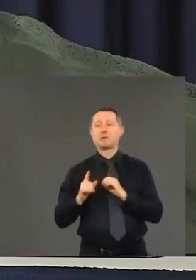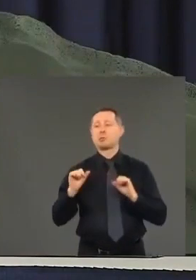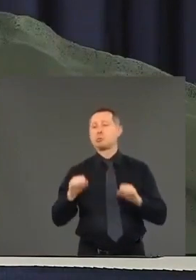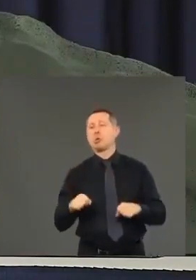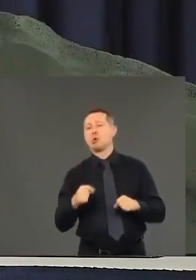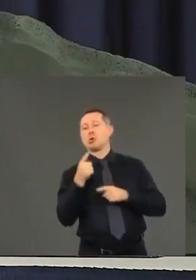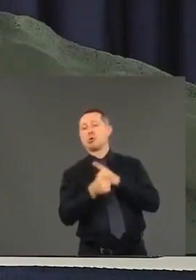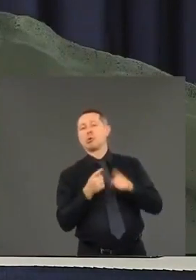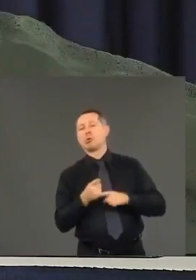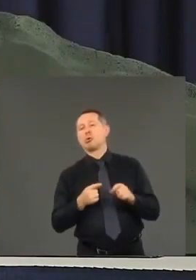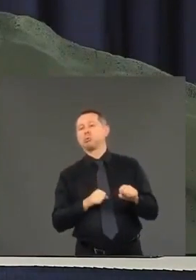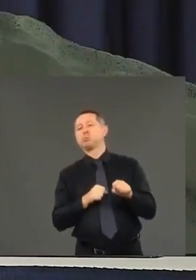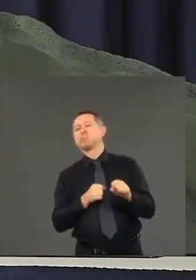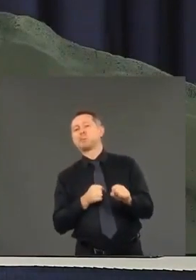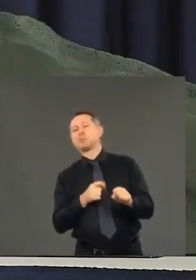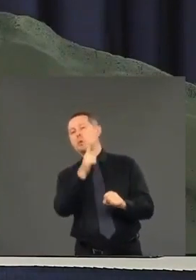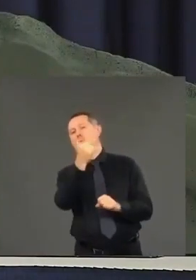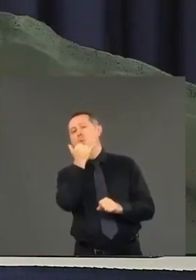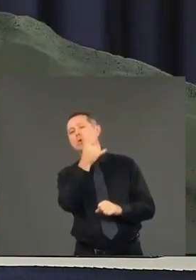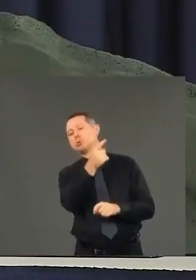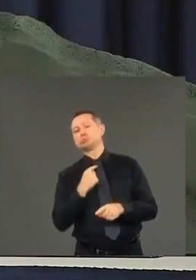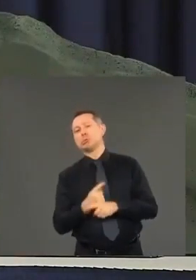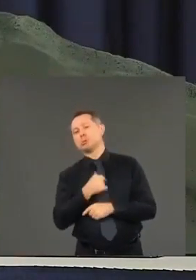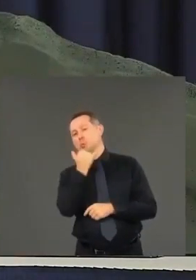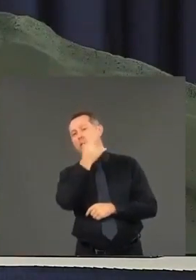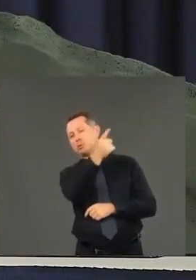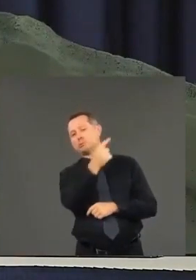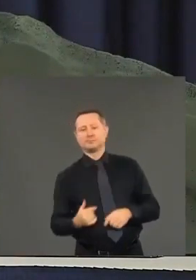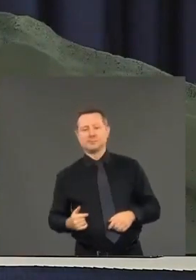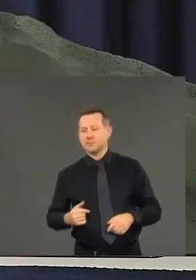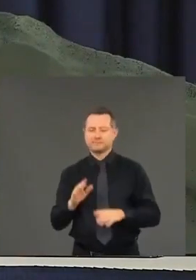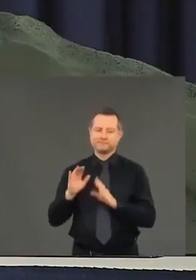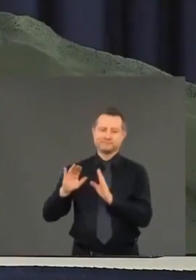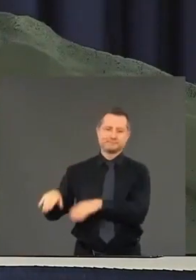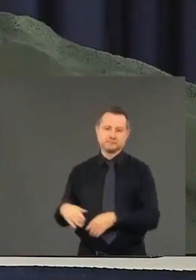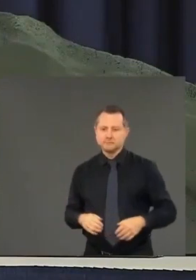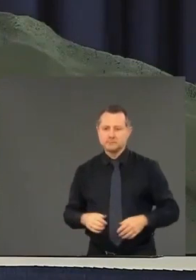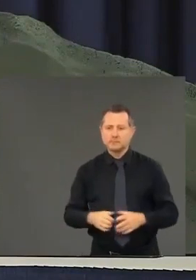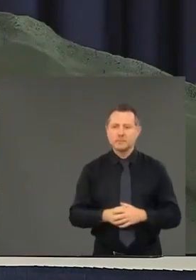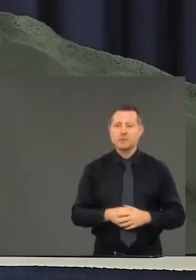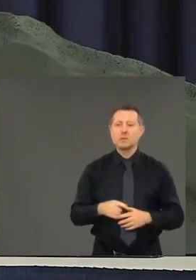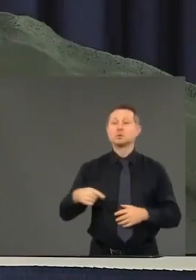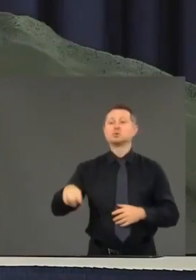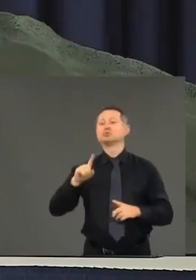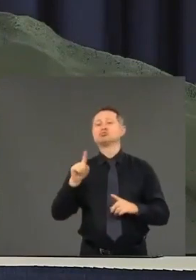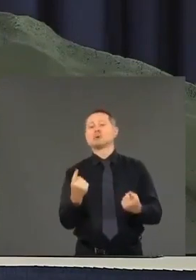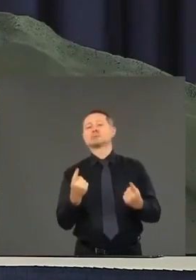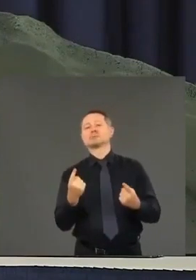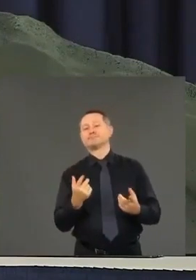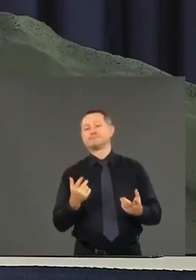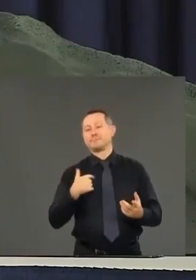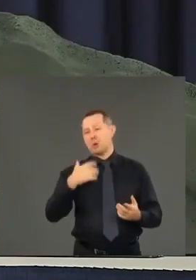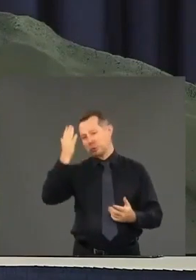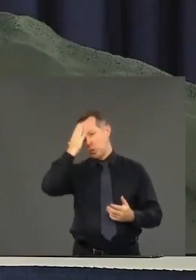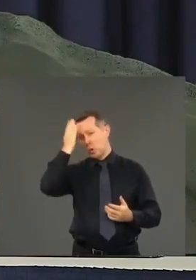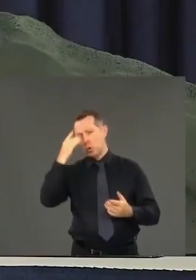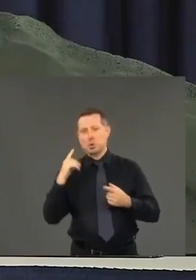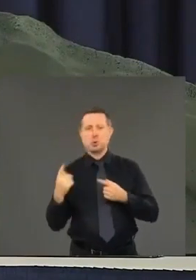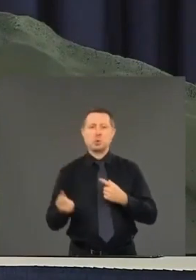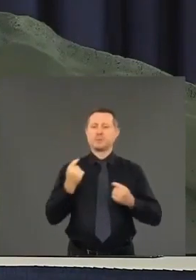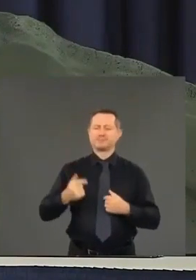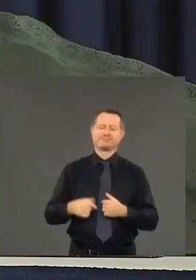proclaim yourself a good government group, you know. It's not by just a proclamation. I declare myself a good government